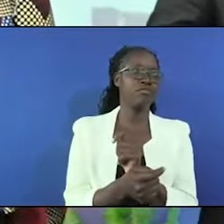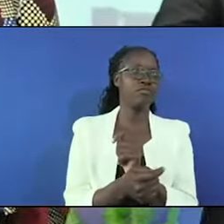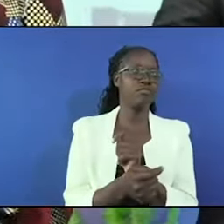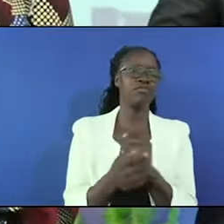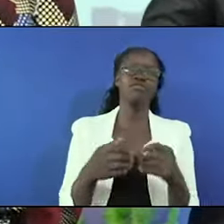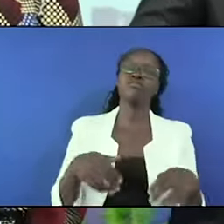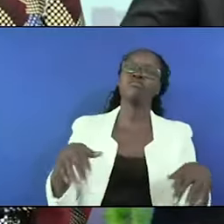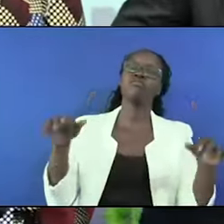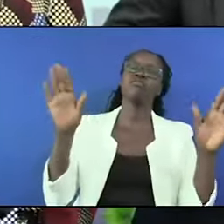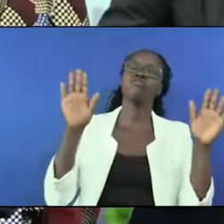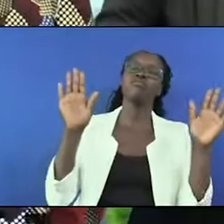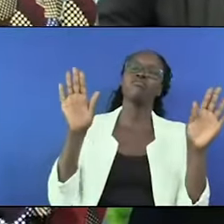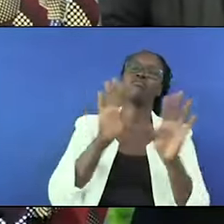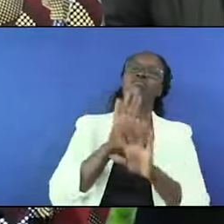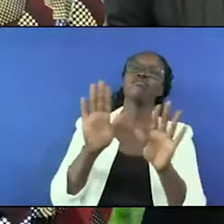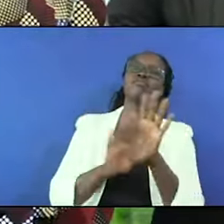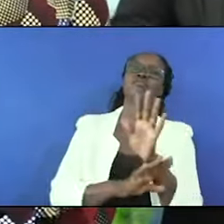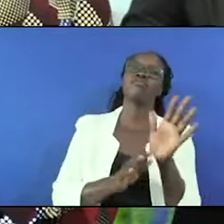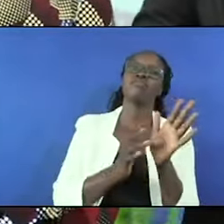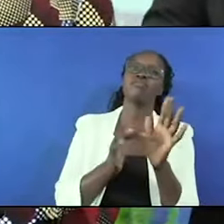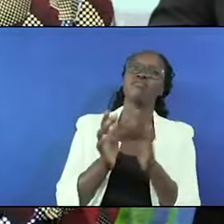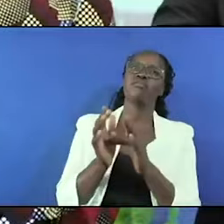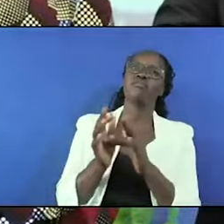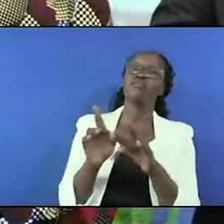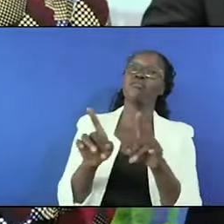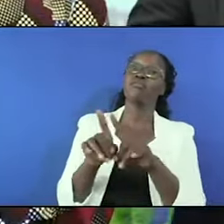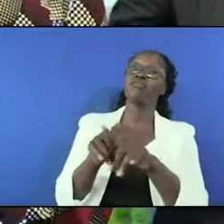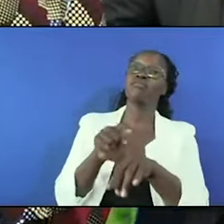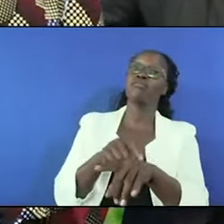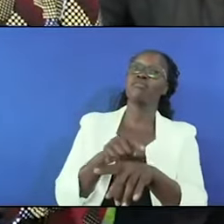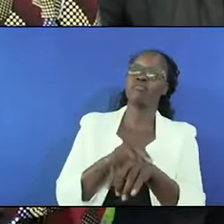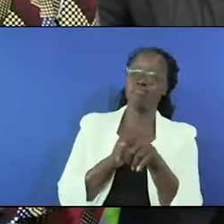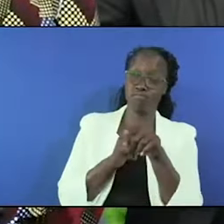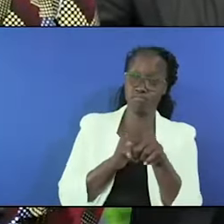and he surrendered everything to Jesus that very hour.